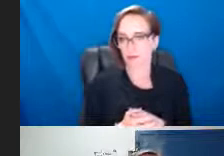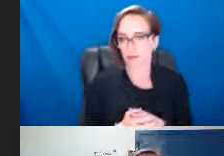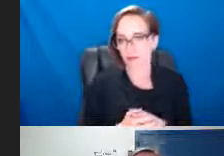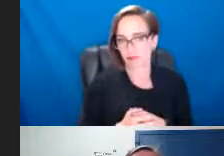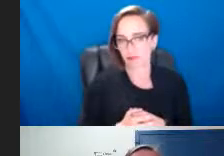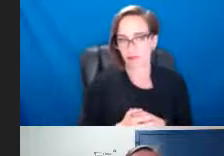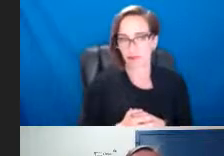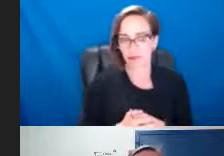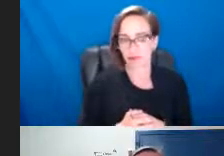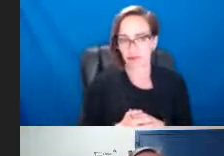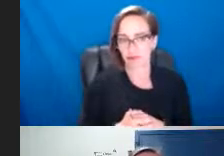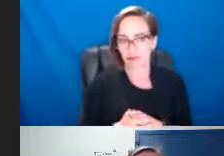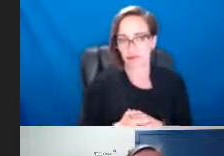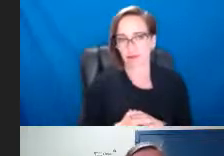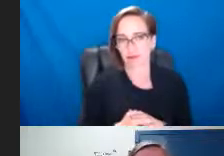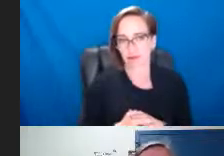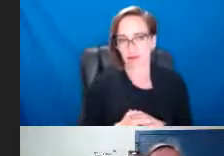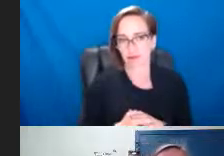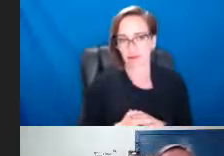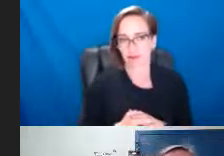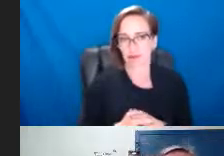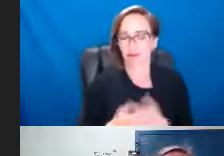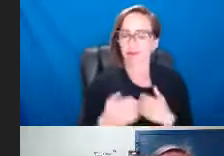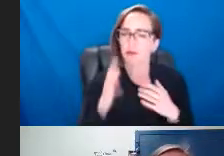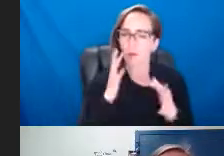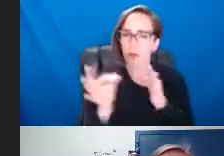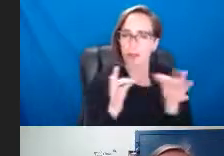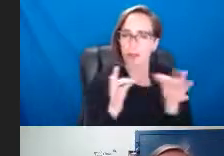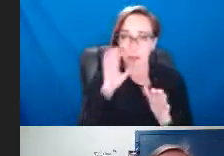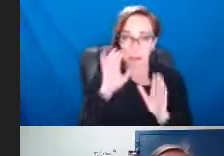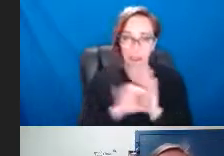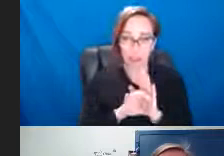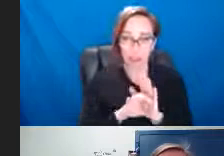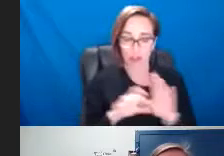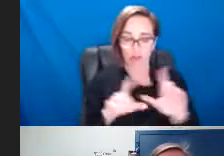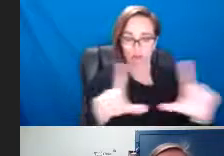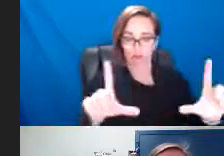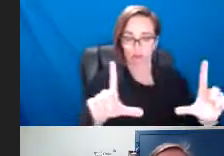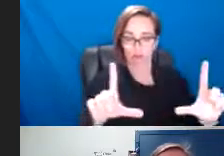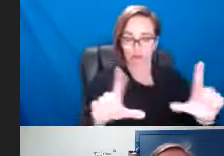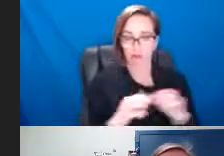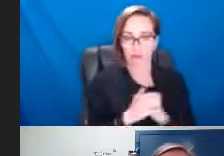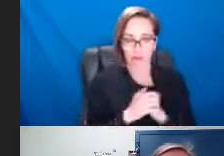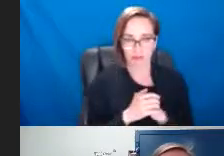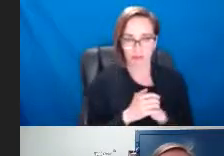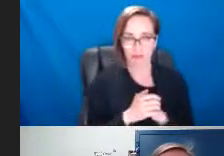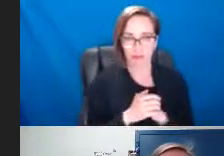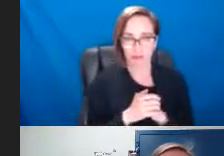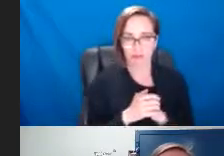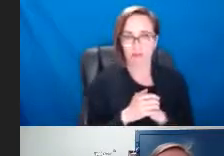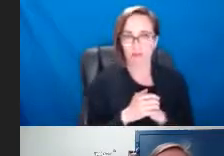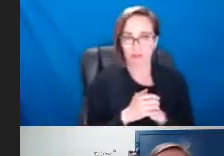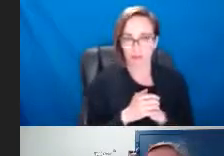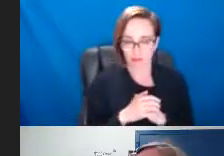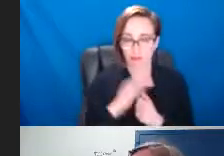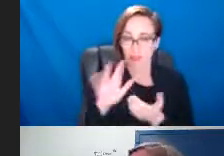look at this picture. As you can see, and I'm going to take my pointer here, this person that